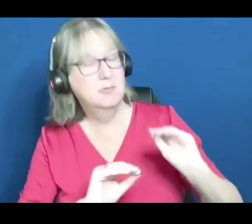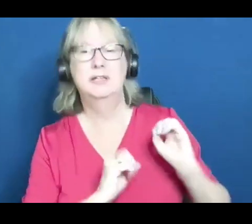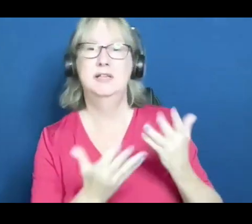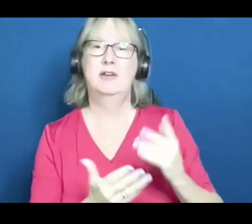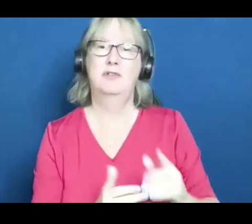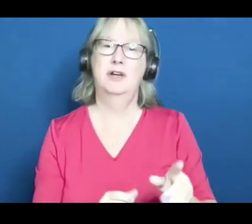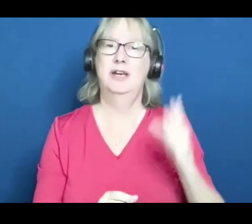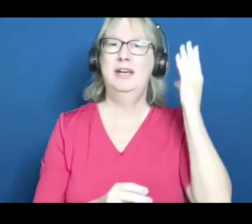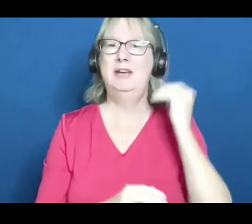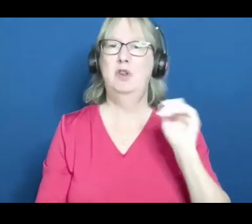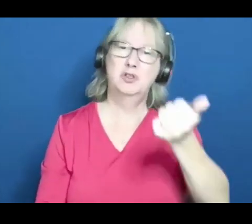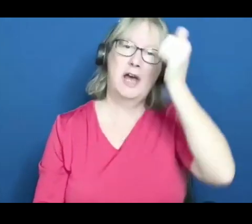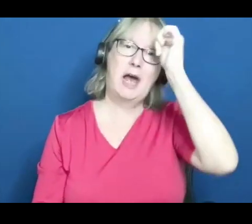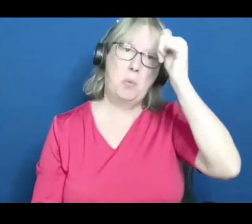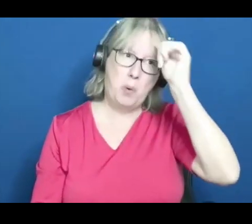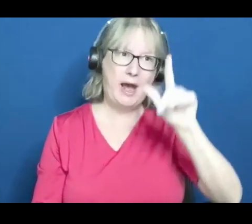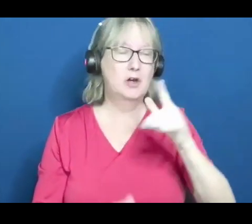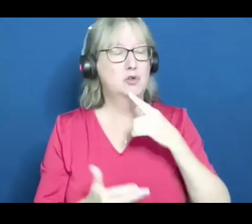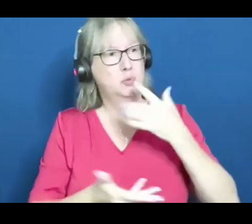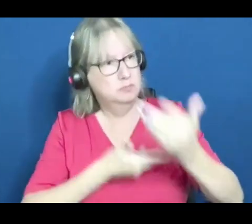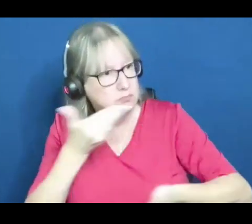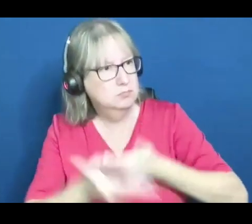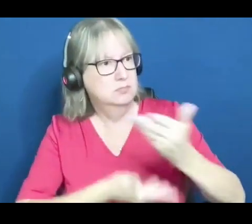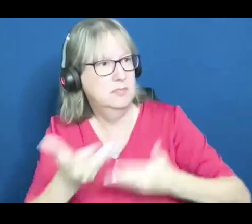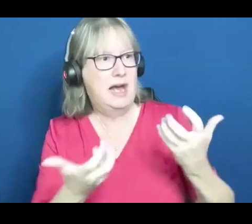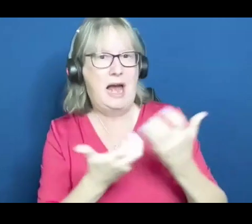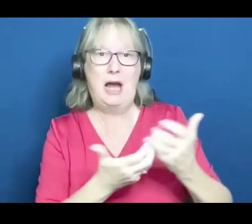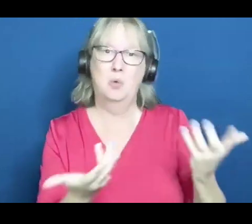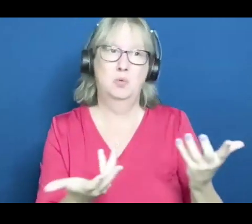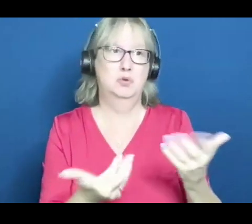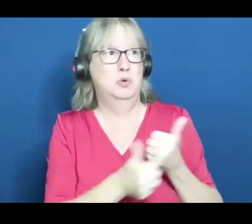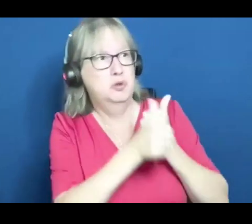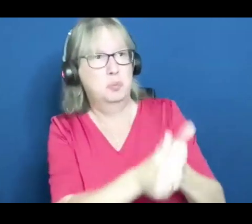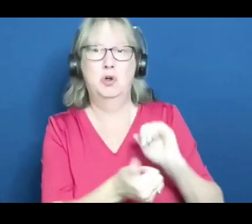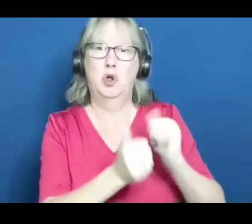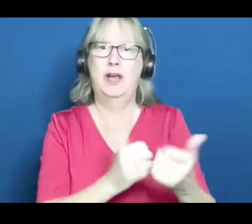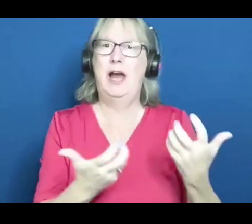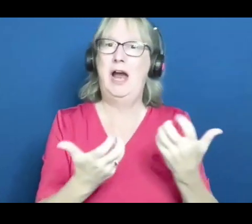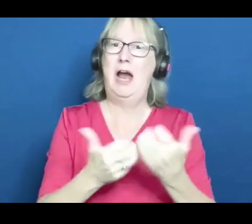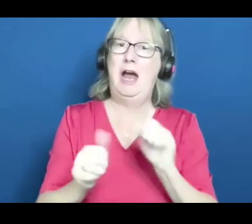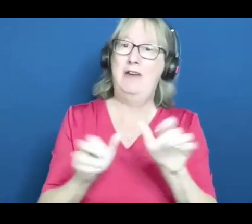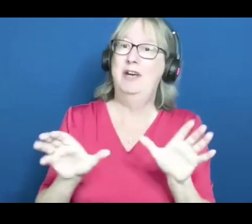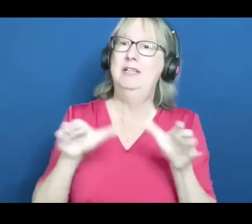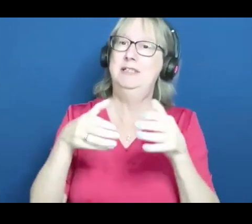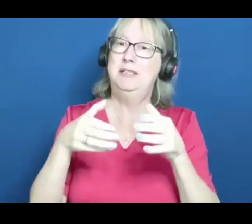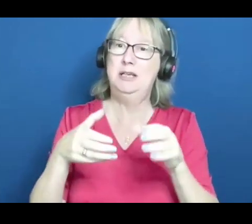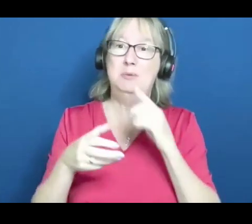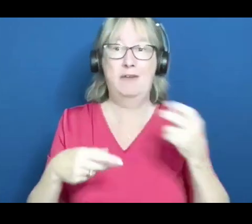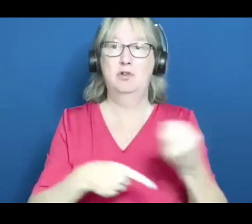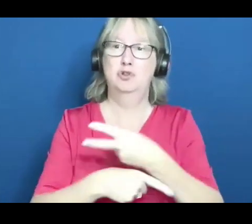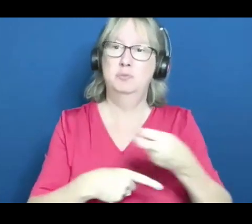basically support them with different ways of communicating. Things like how to communicate best over Teams by supplying